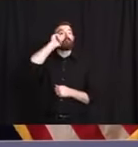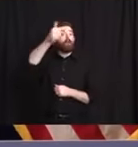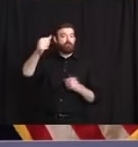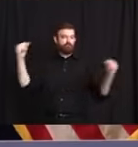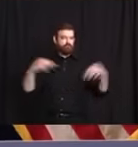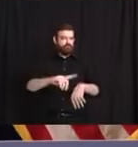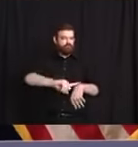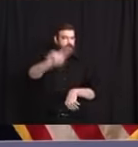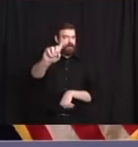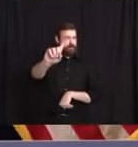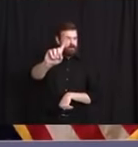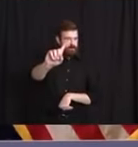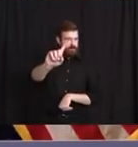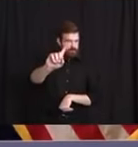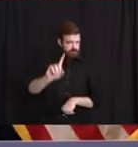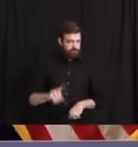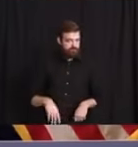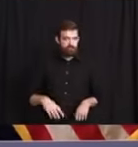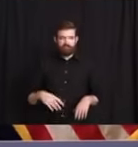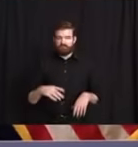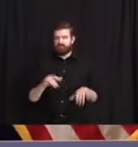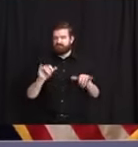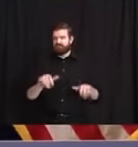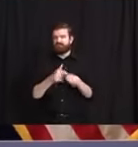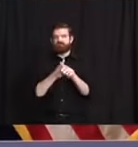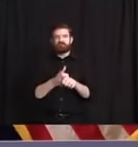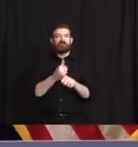back to a regular schedule tomorrow. Thursdays are typically